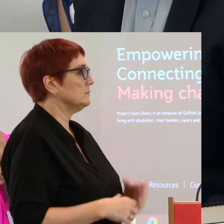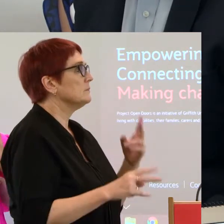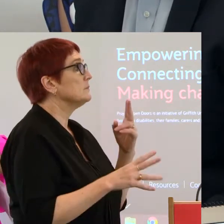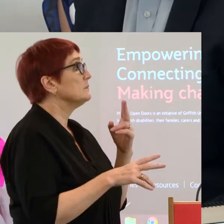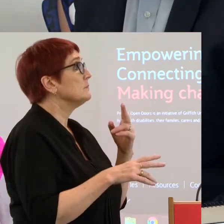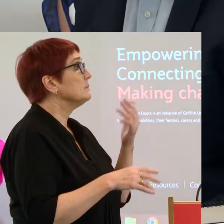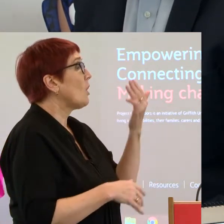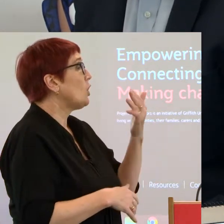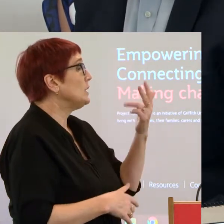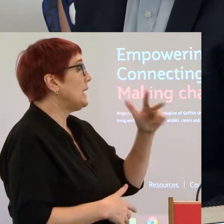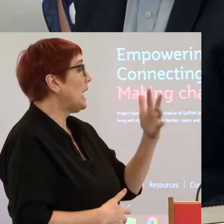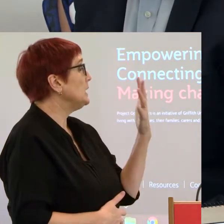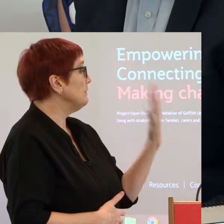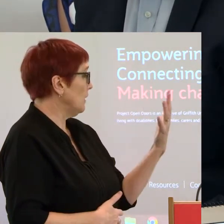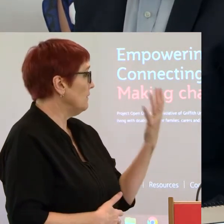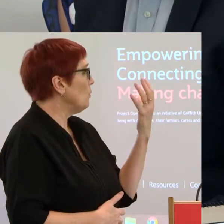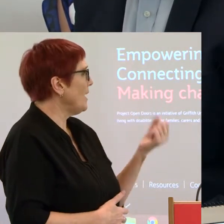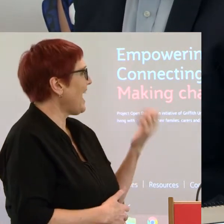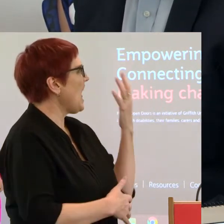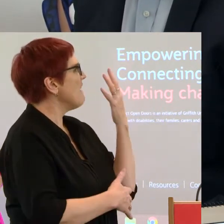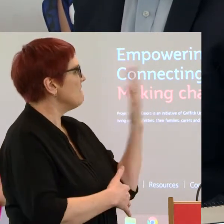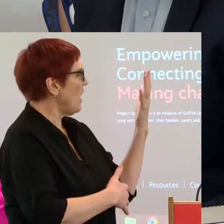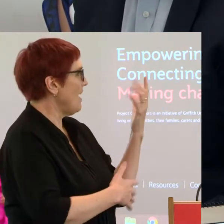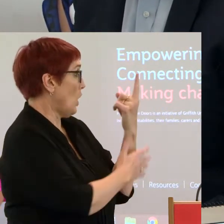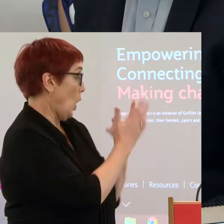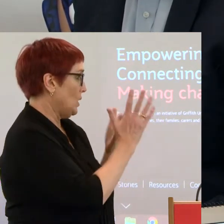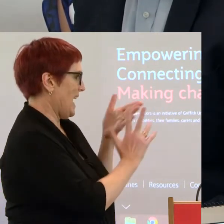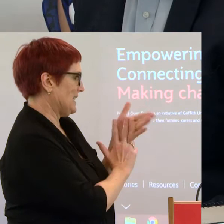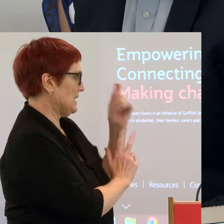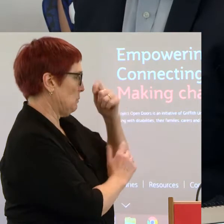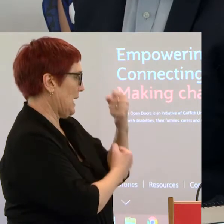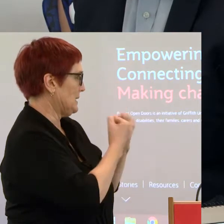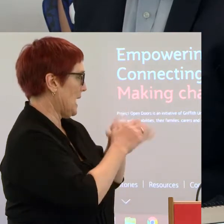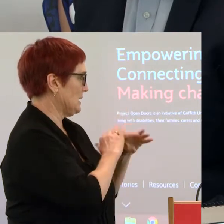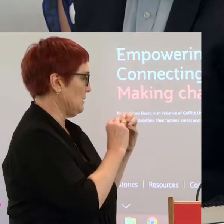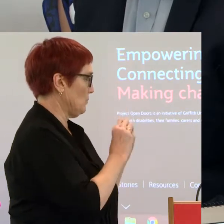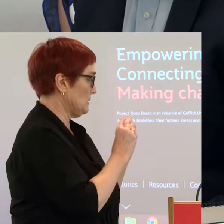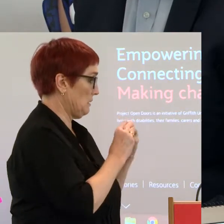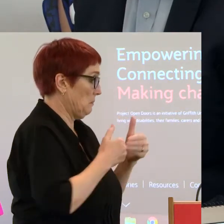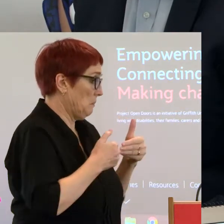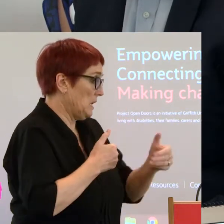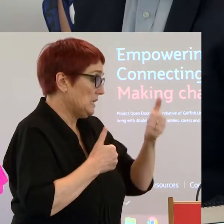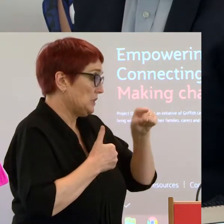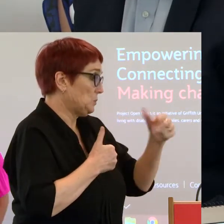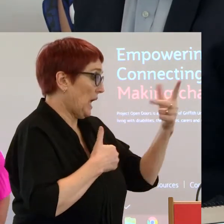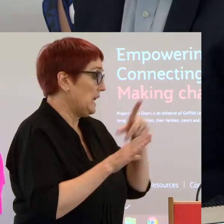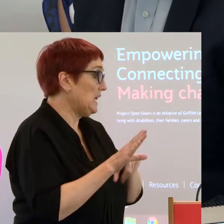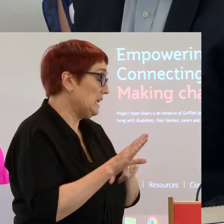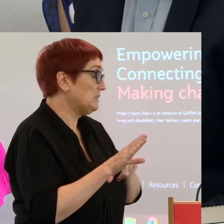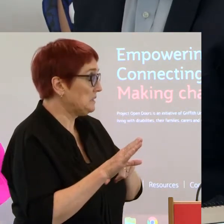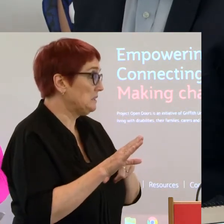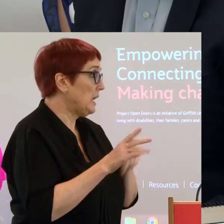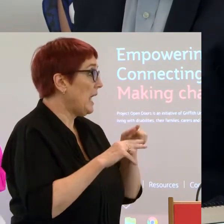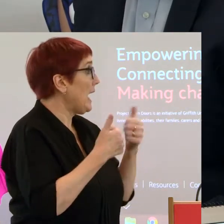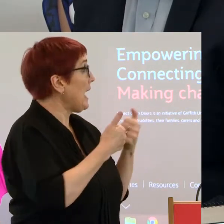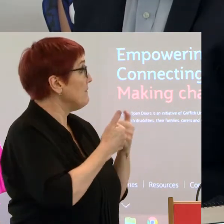In 1985, there were 5 accessible taxis in Brisbane. In the next 6 to 8 years, the worst case scenario, if